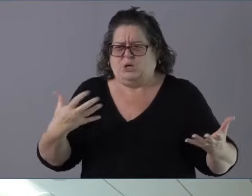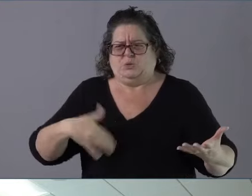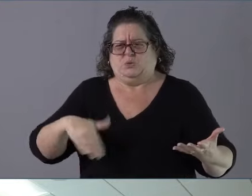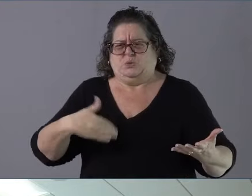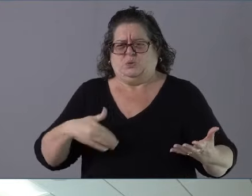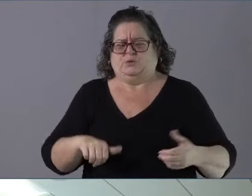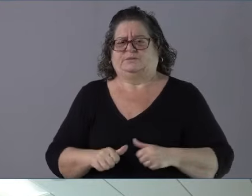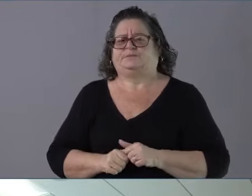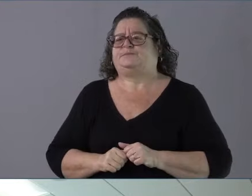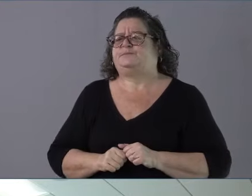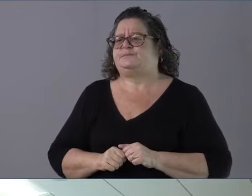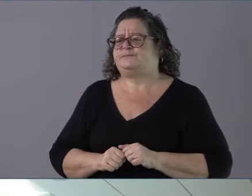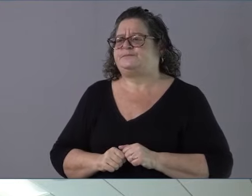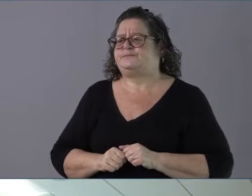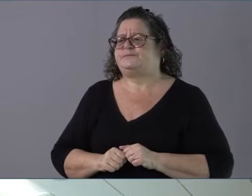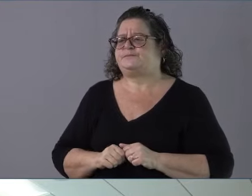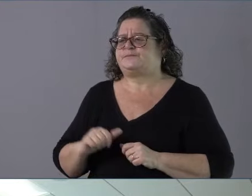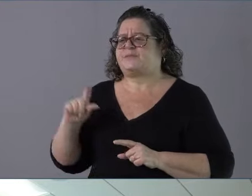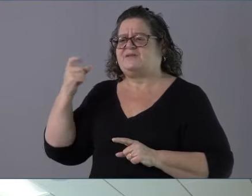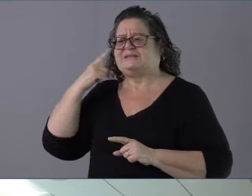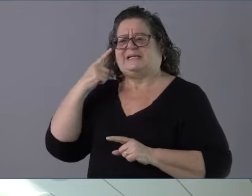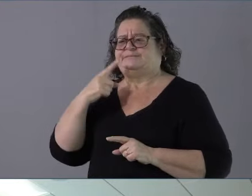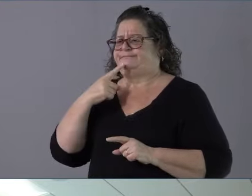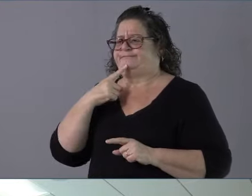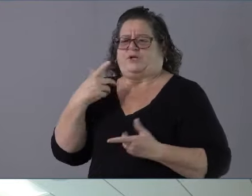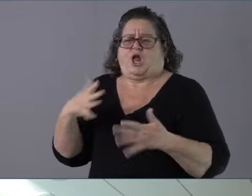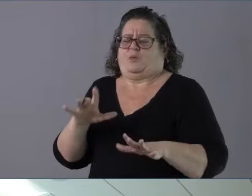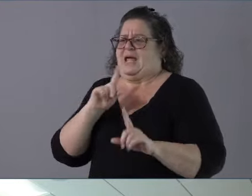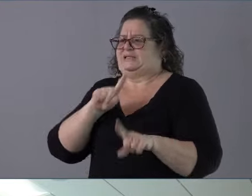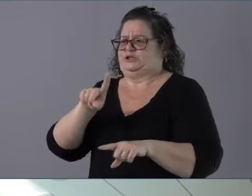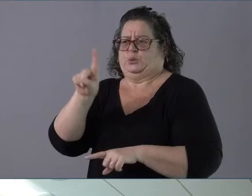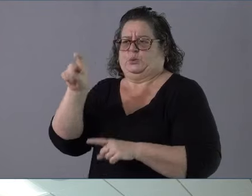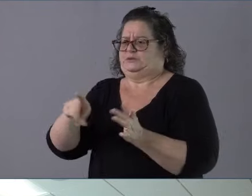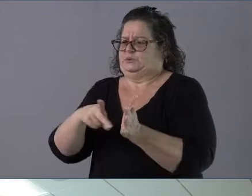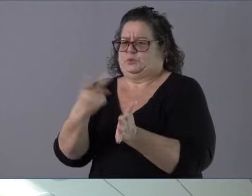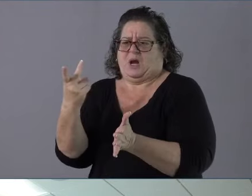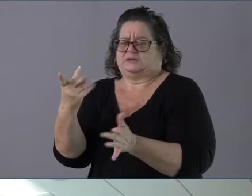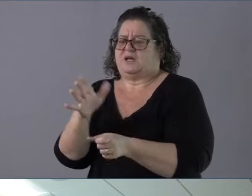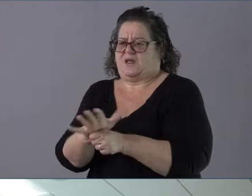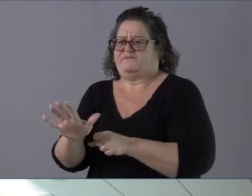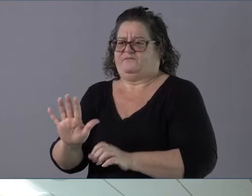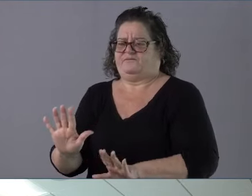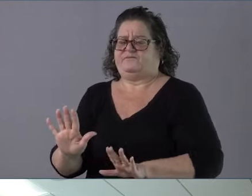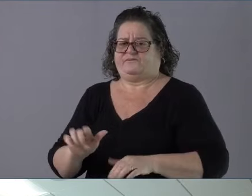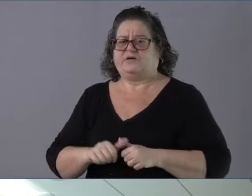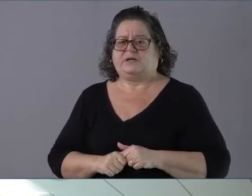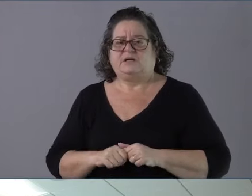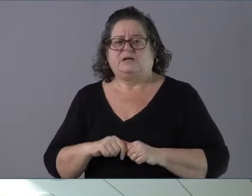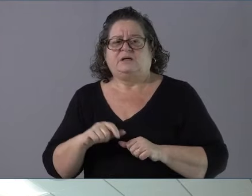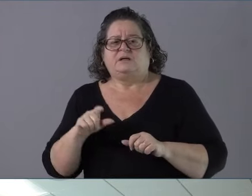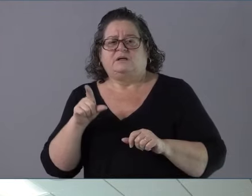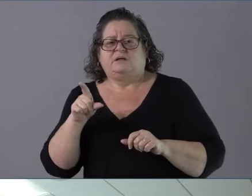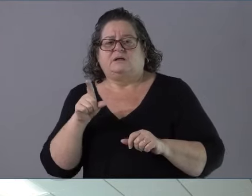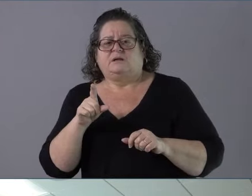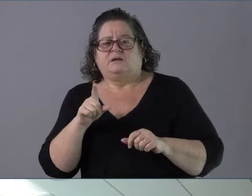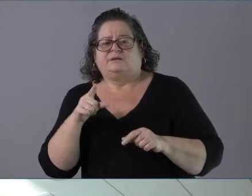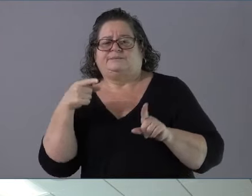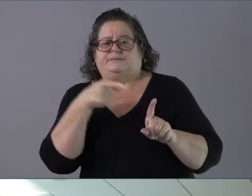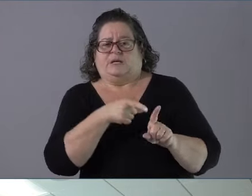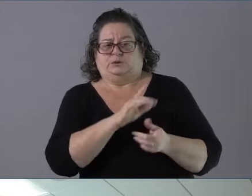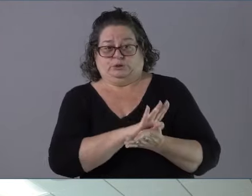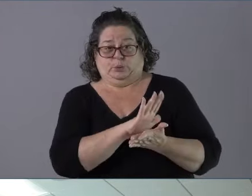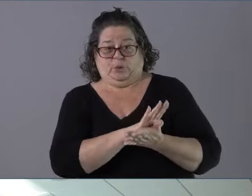Well, I got a couple more quick questions for you. You talked about education making a decision next week. Superintendent Hoffman said you've called the